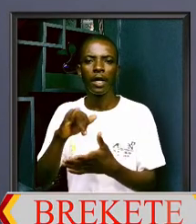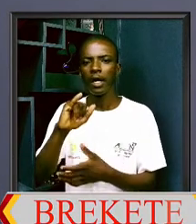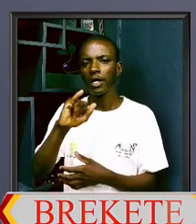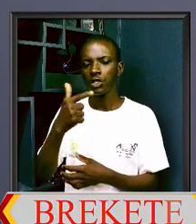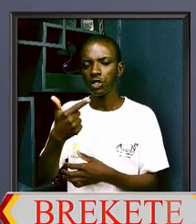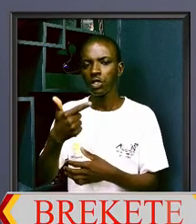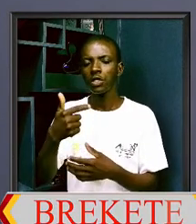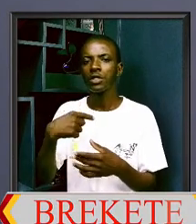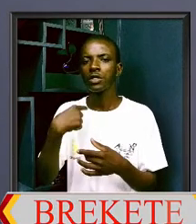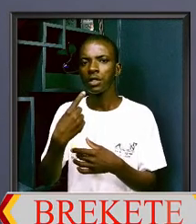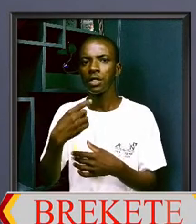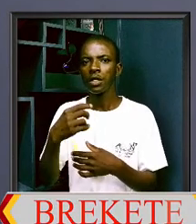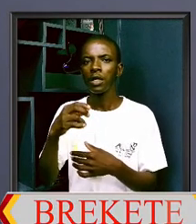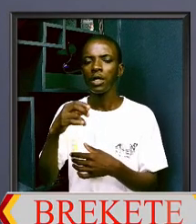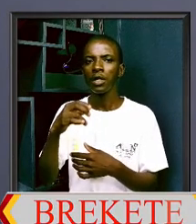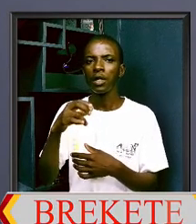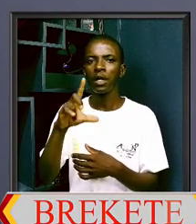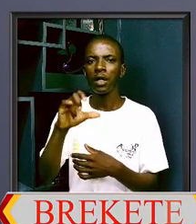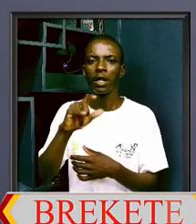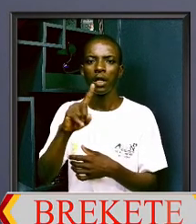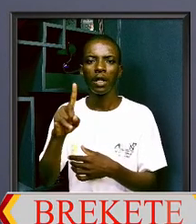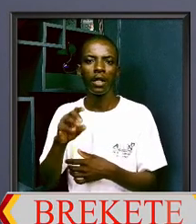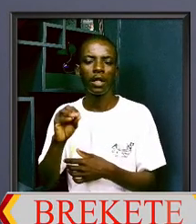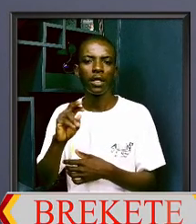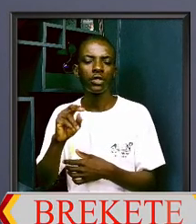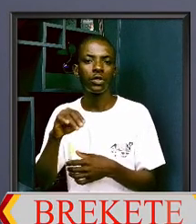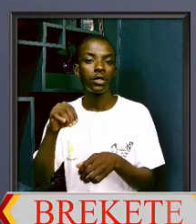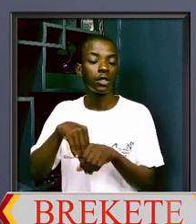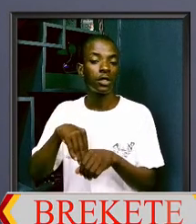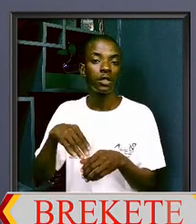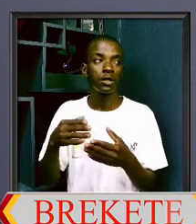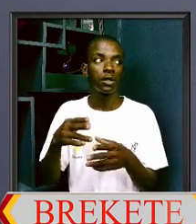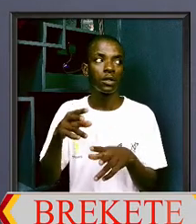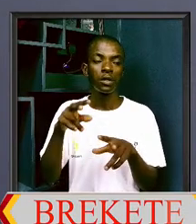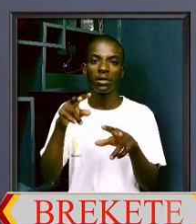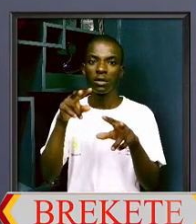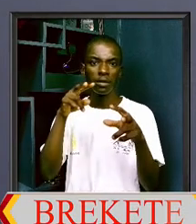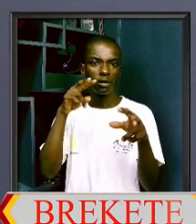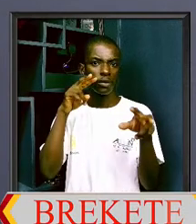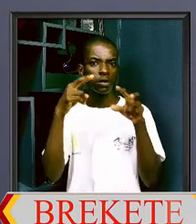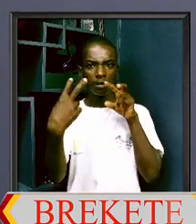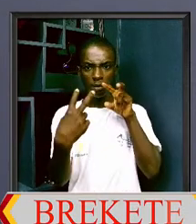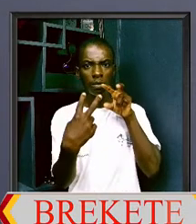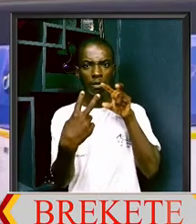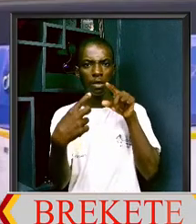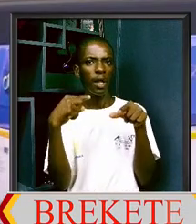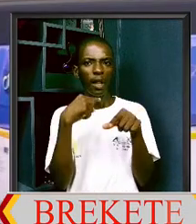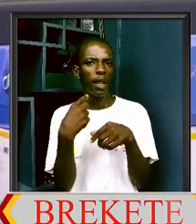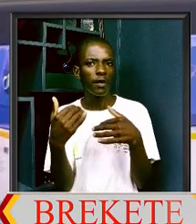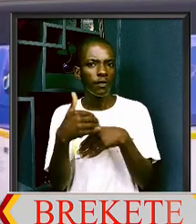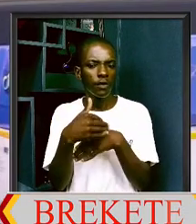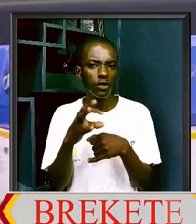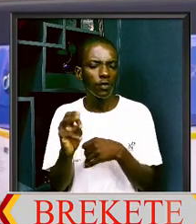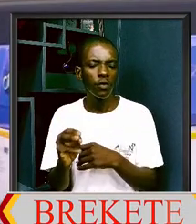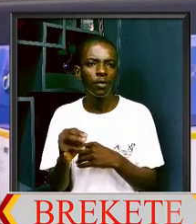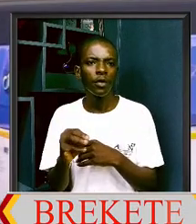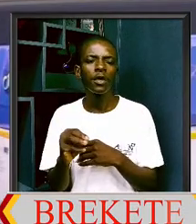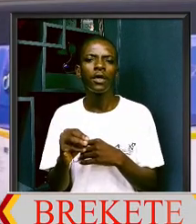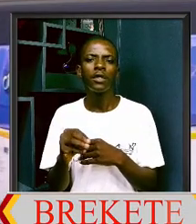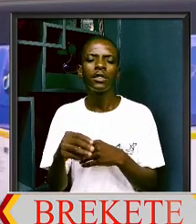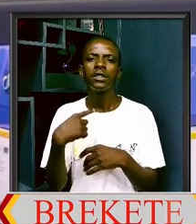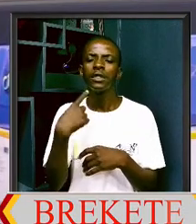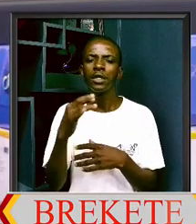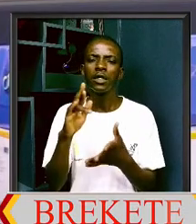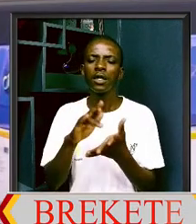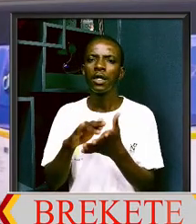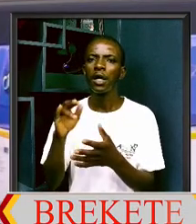sent that as igon for this studio he looked this woman face he lied he say her